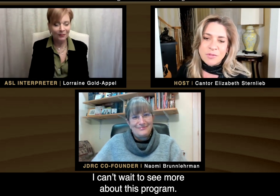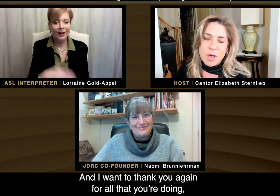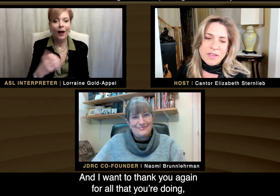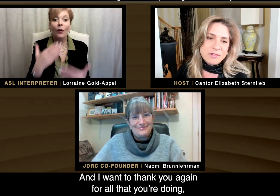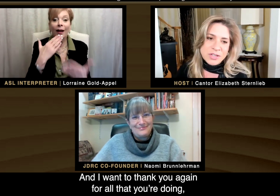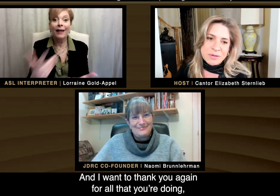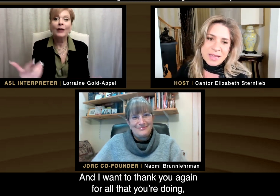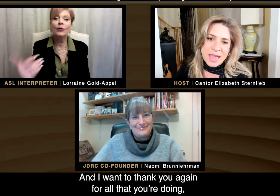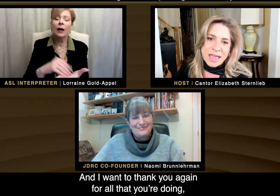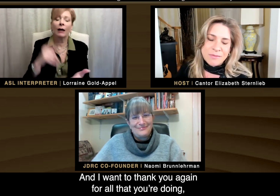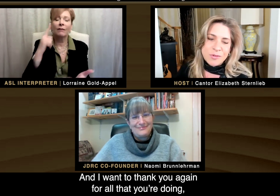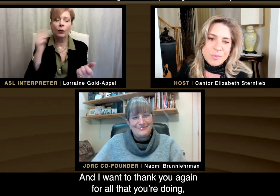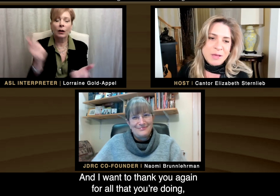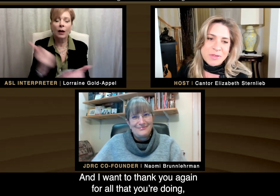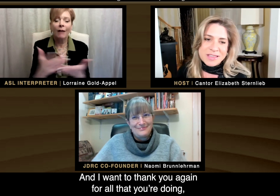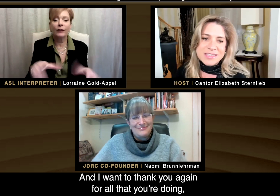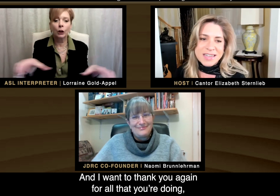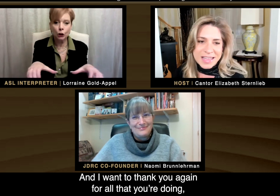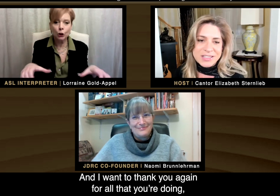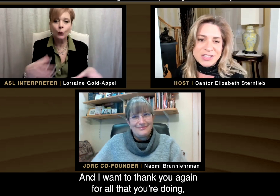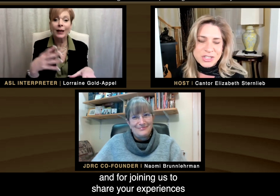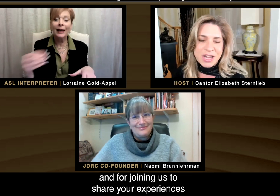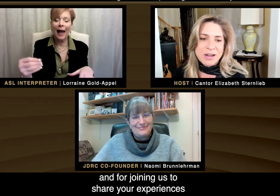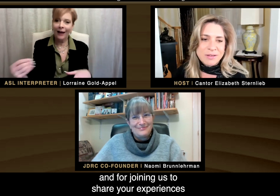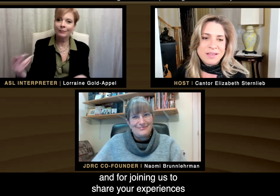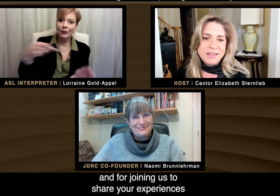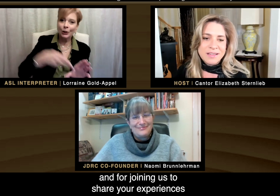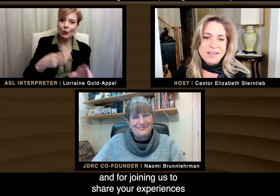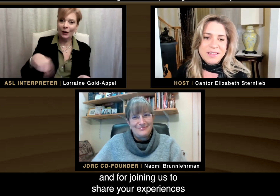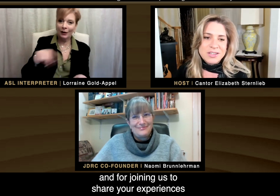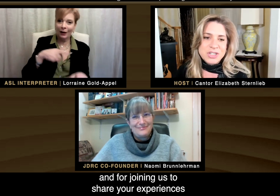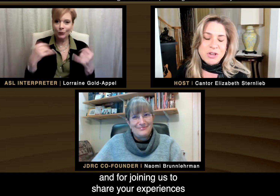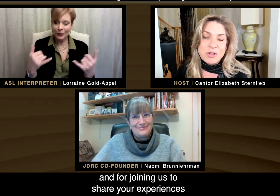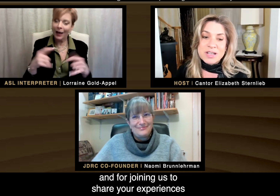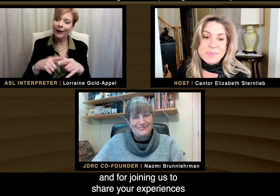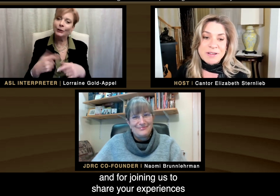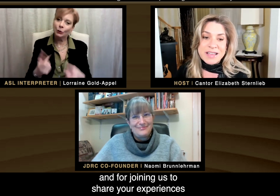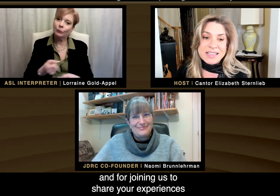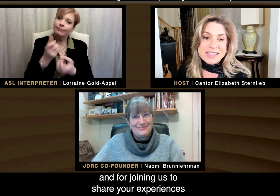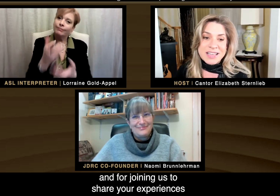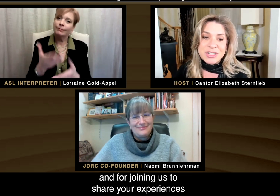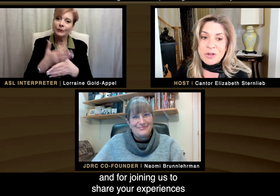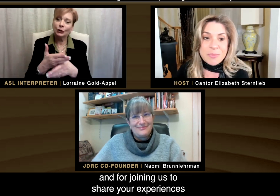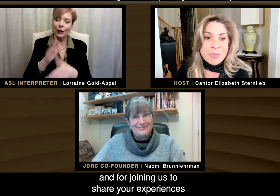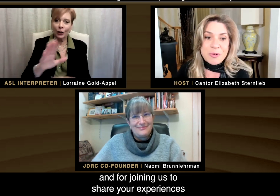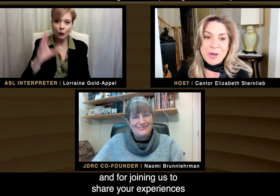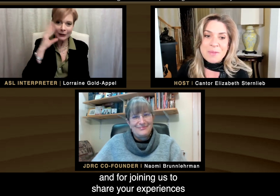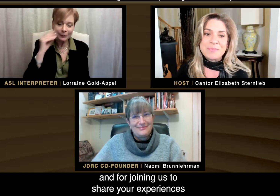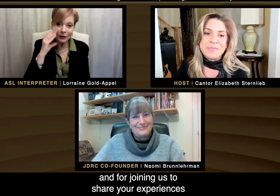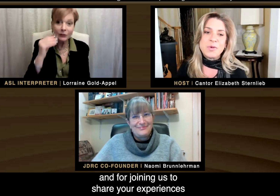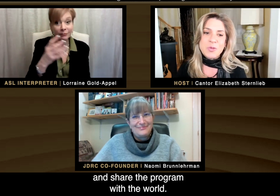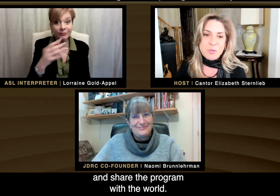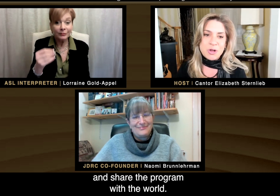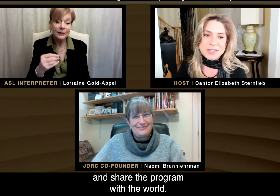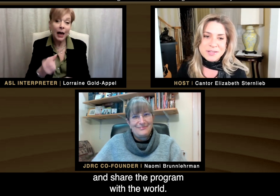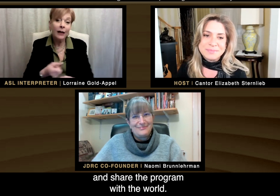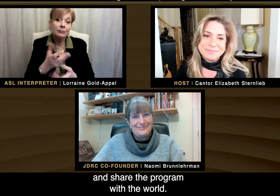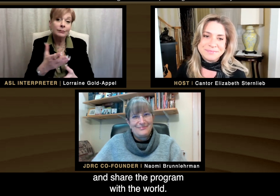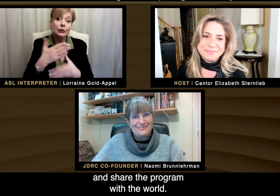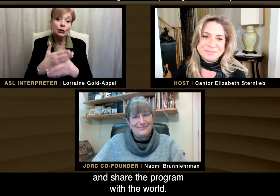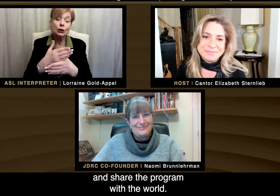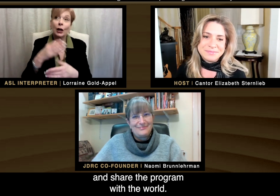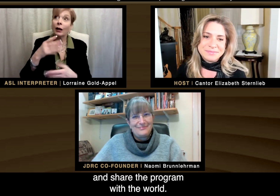you again for all that you're doing and for being with us today to share your experience and share the program with the